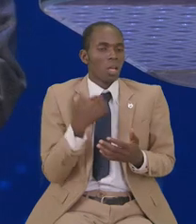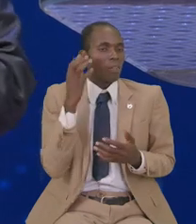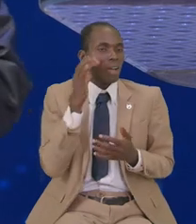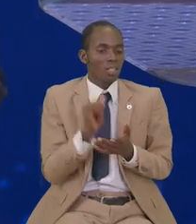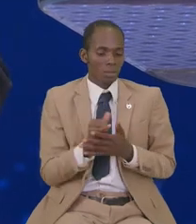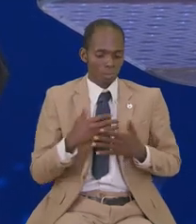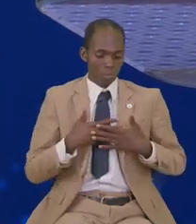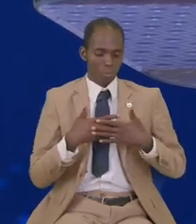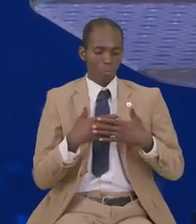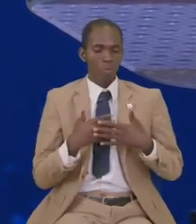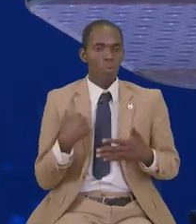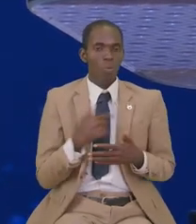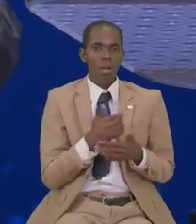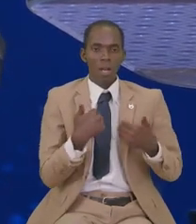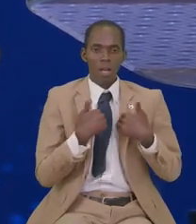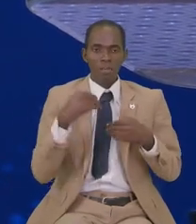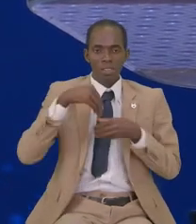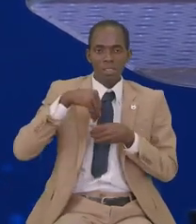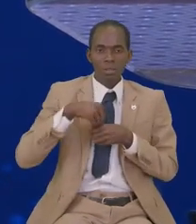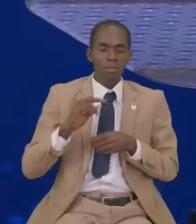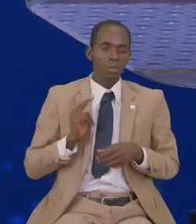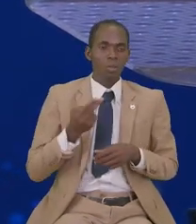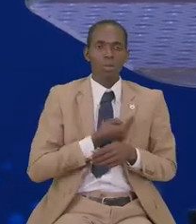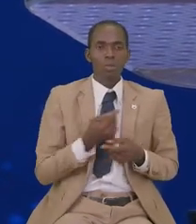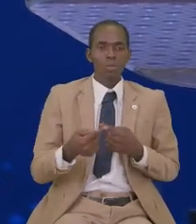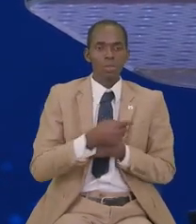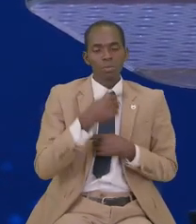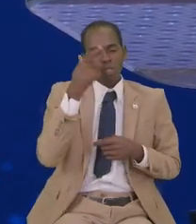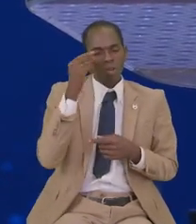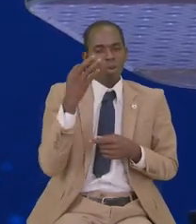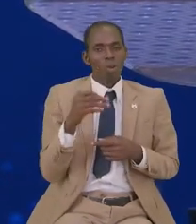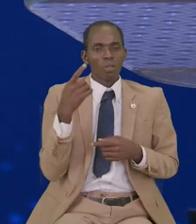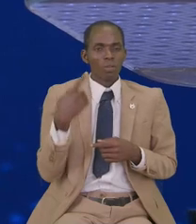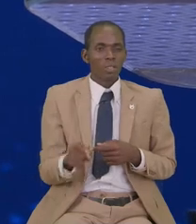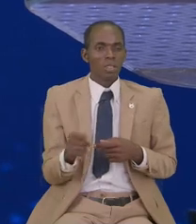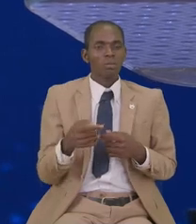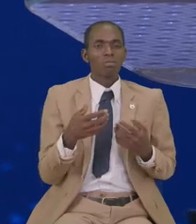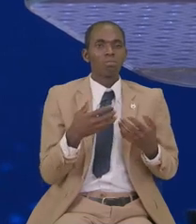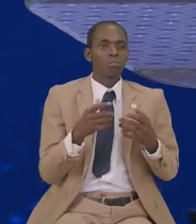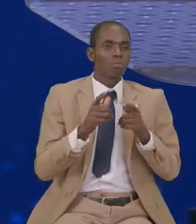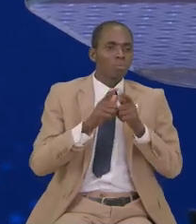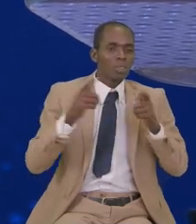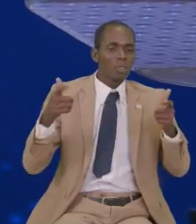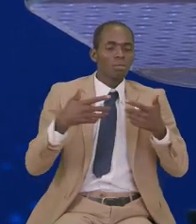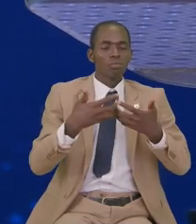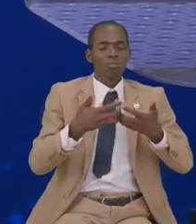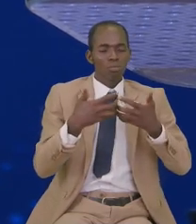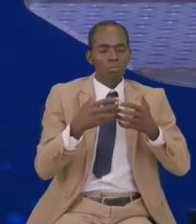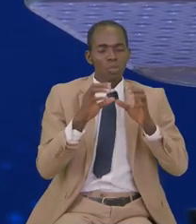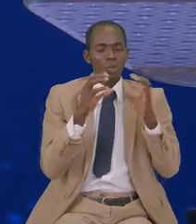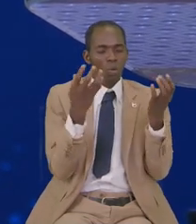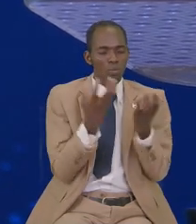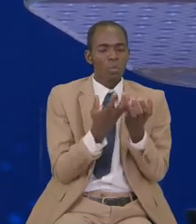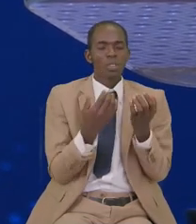breathe today, because of the industrial age, the air we breathe today is not as pure as the air